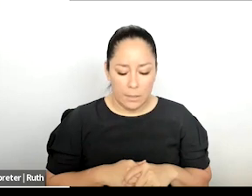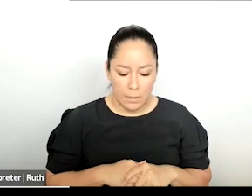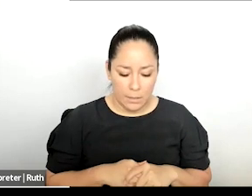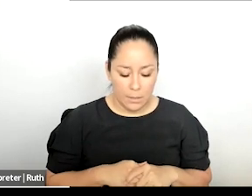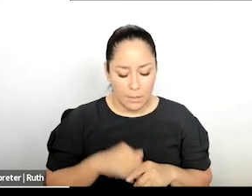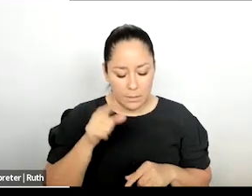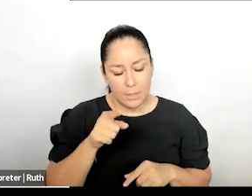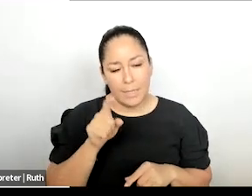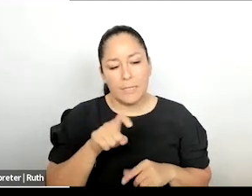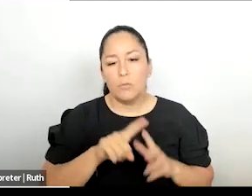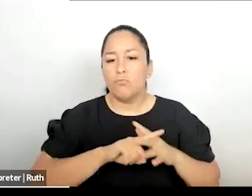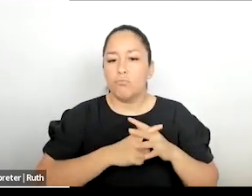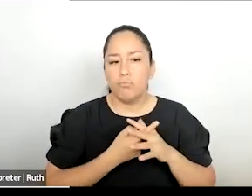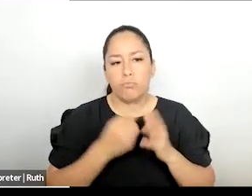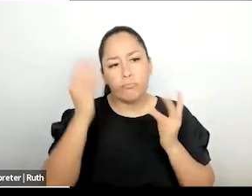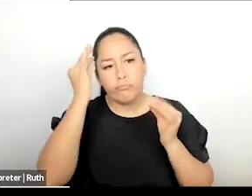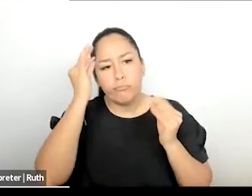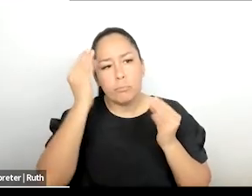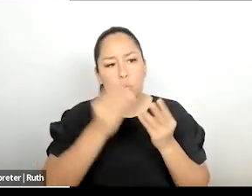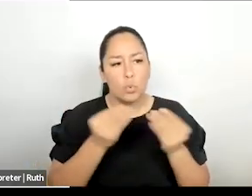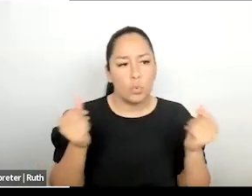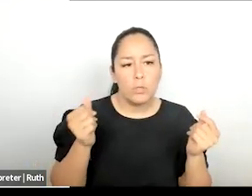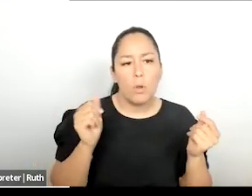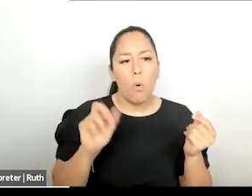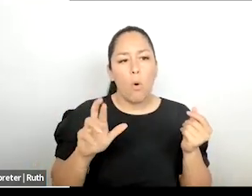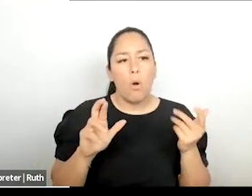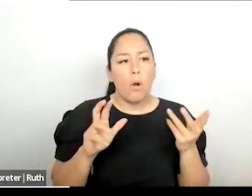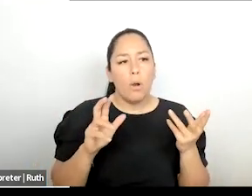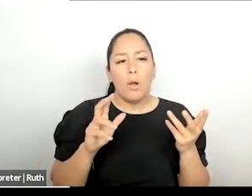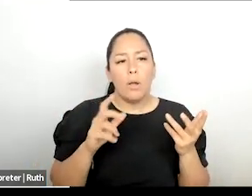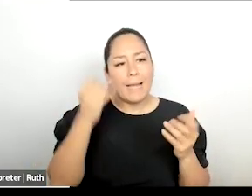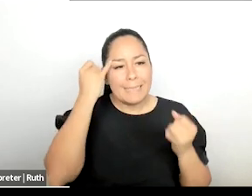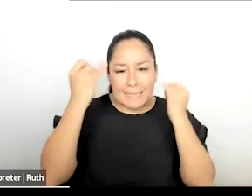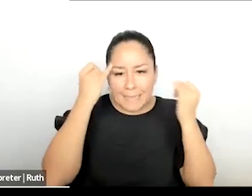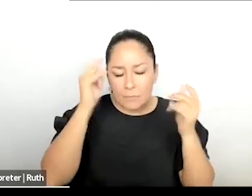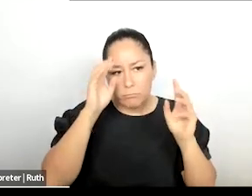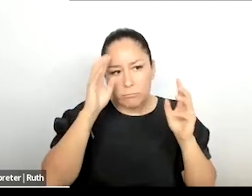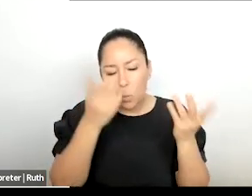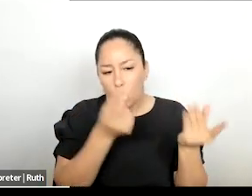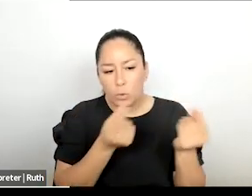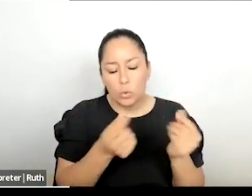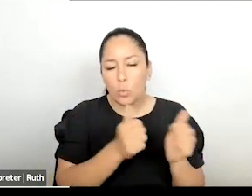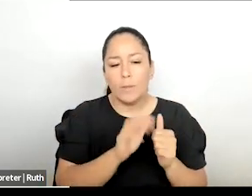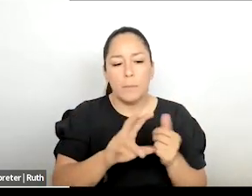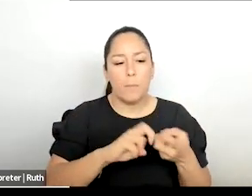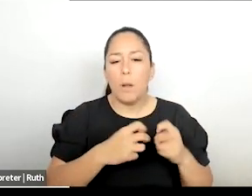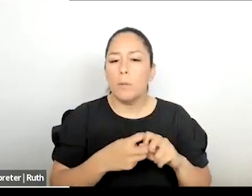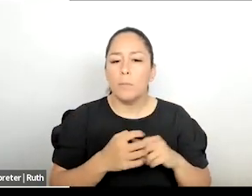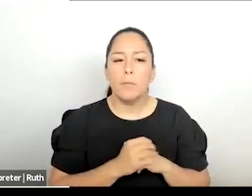the ones who begin to brainstorm the solutions or the ideas around what to do about the